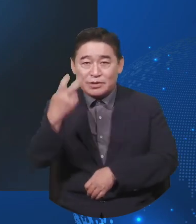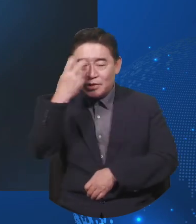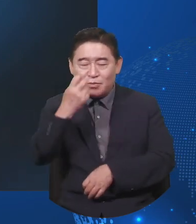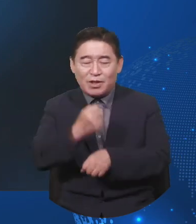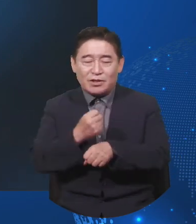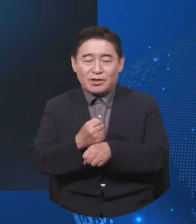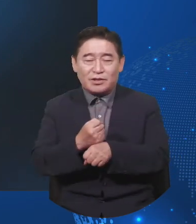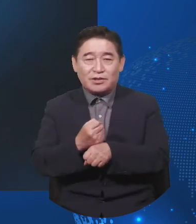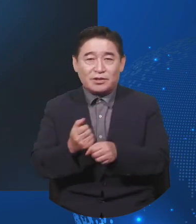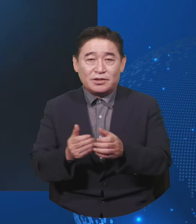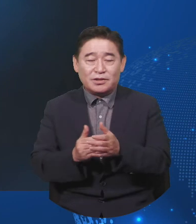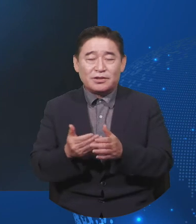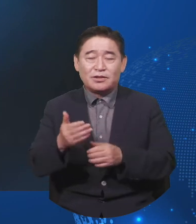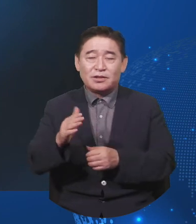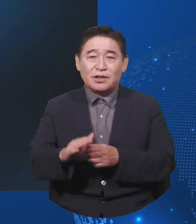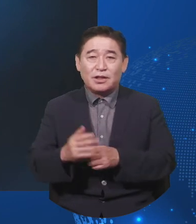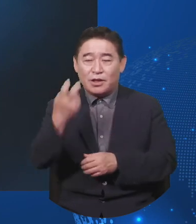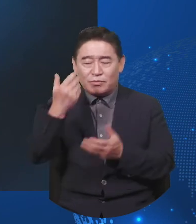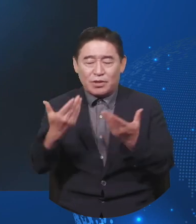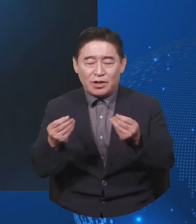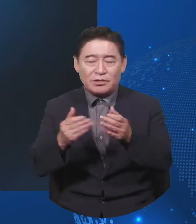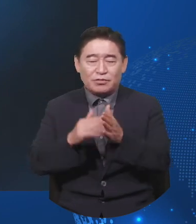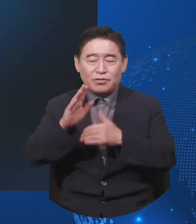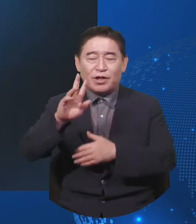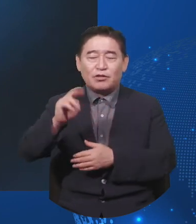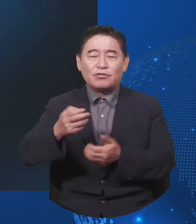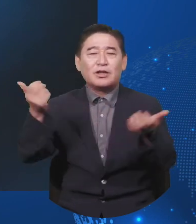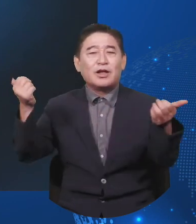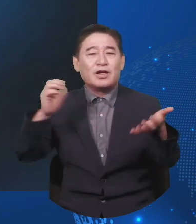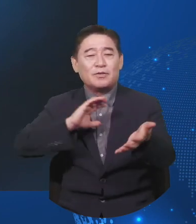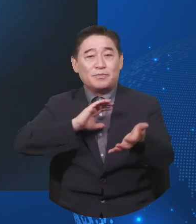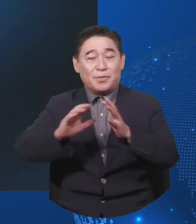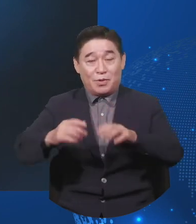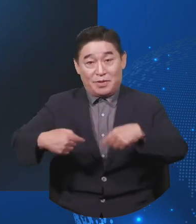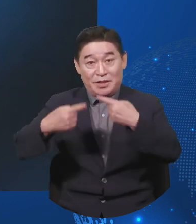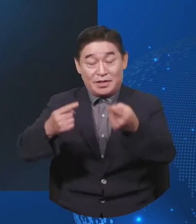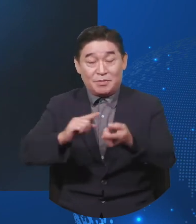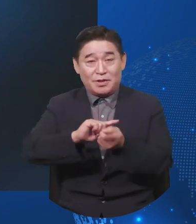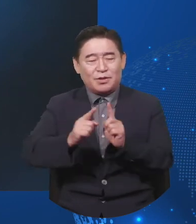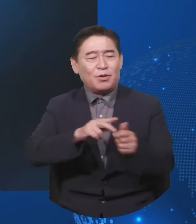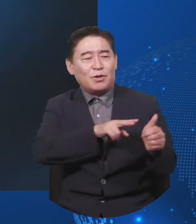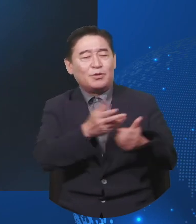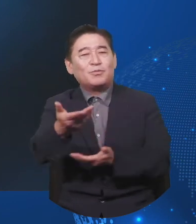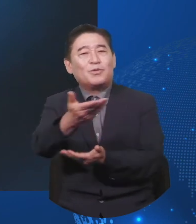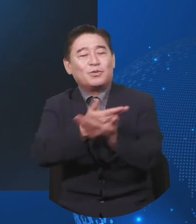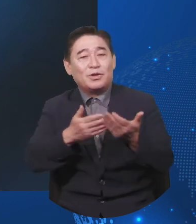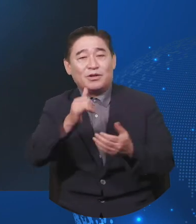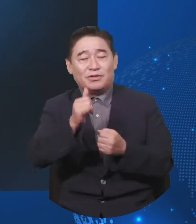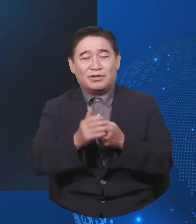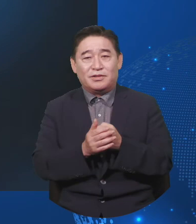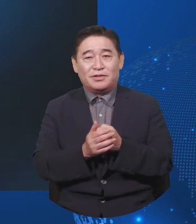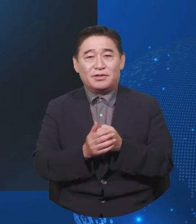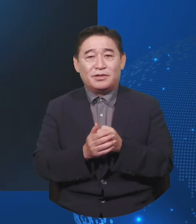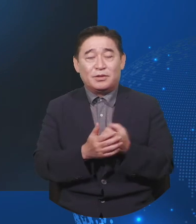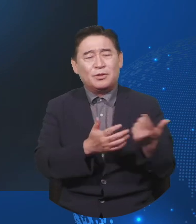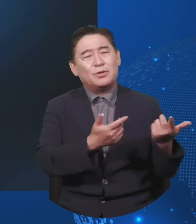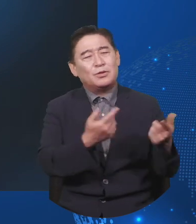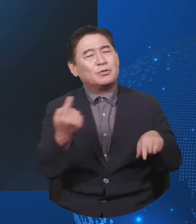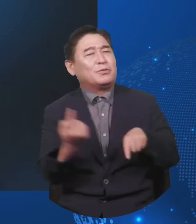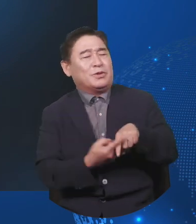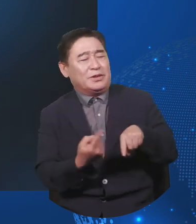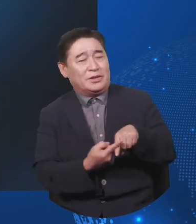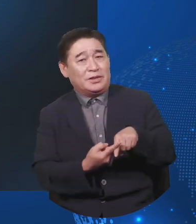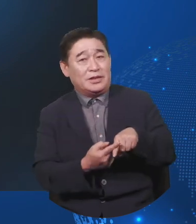political forum at the UN by countries. And we are also supporting countries to integrating